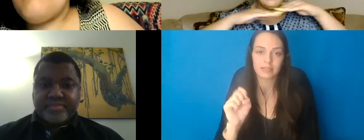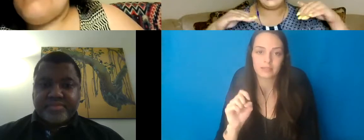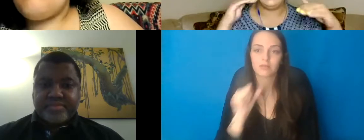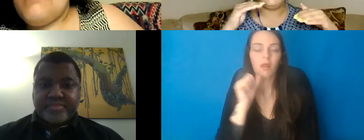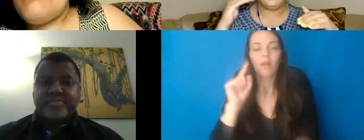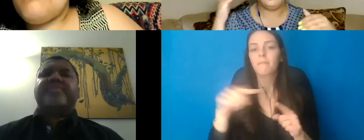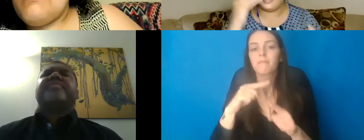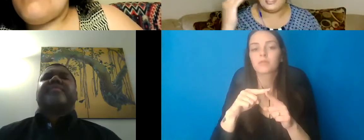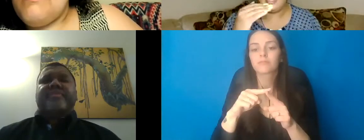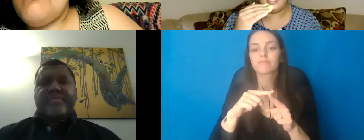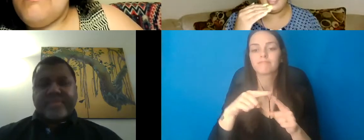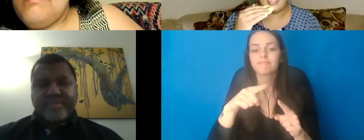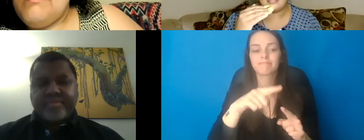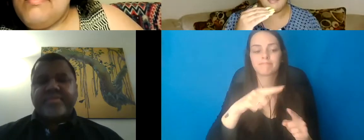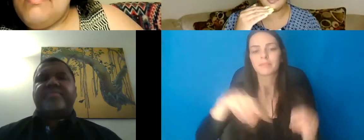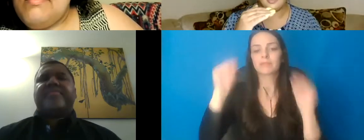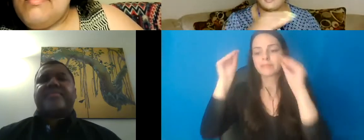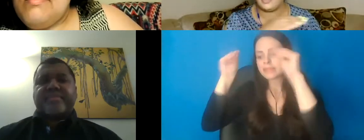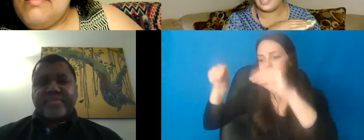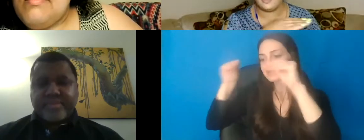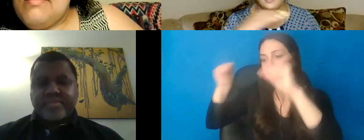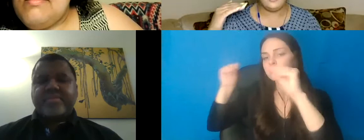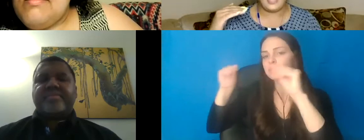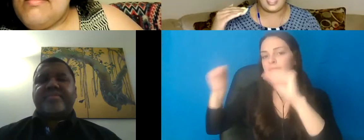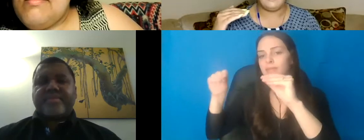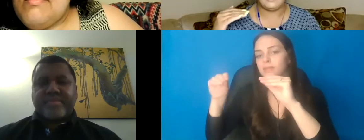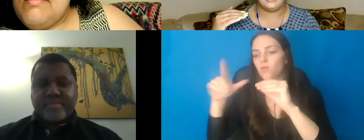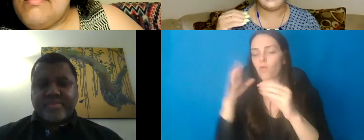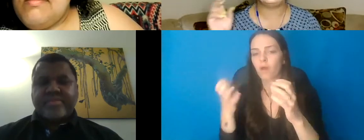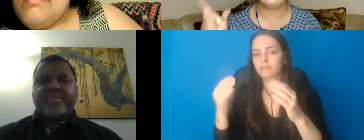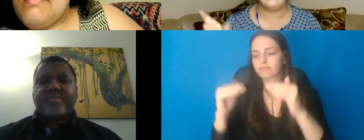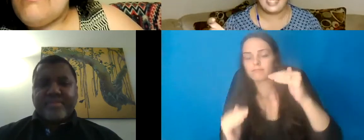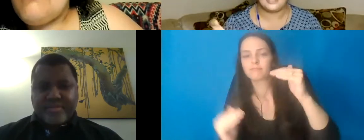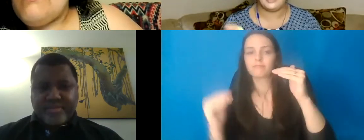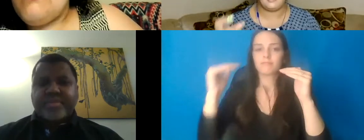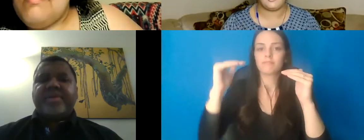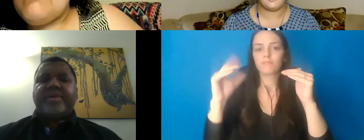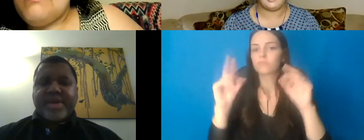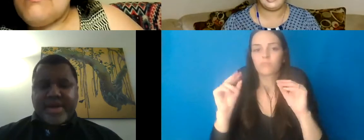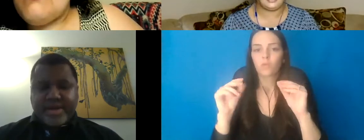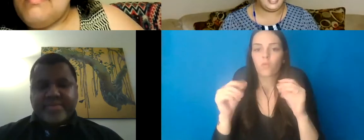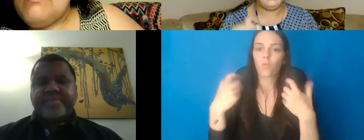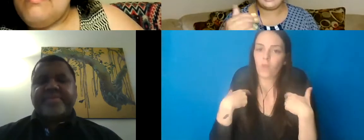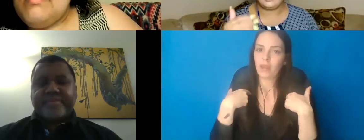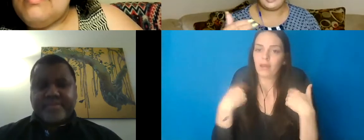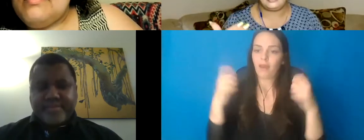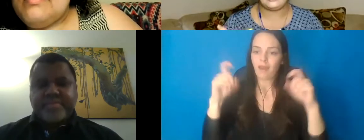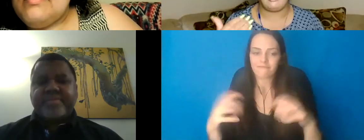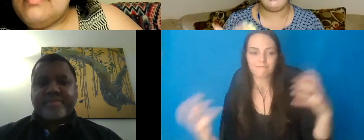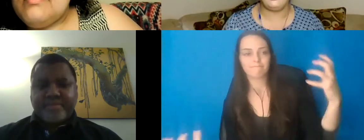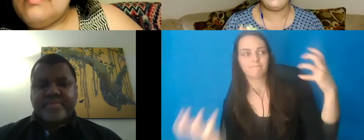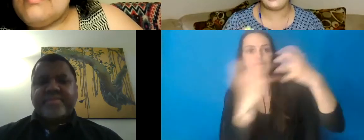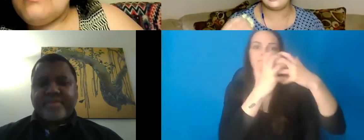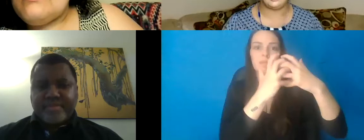on the same level as them. So therefore, we have to kind of assimilate to what they are believing. And that's what it is. It's all